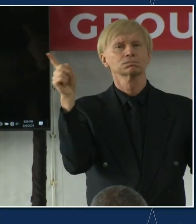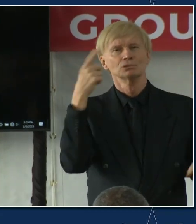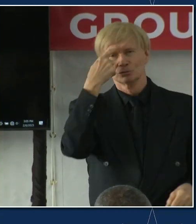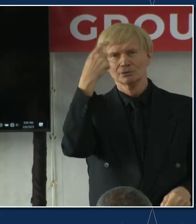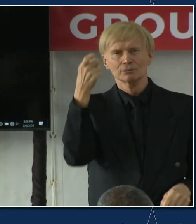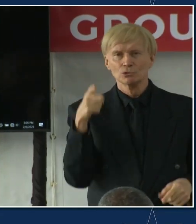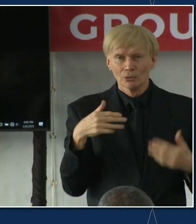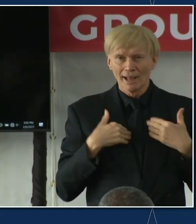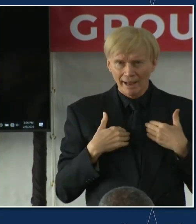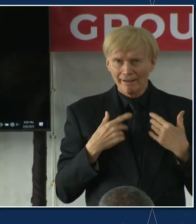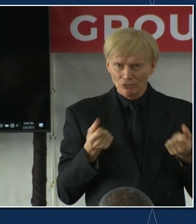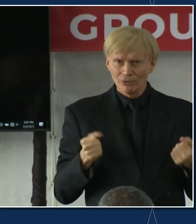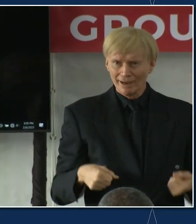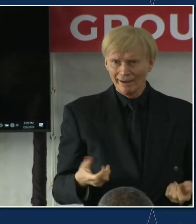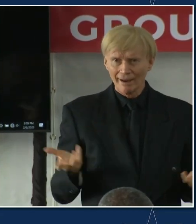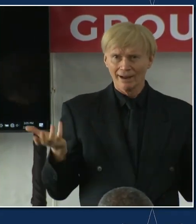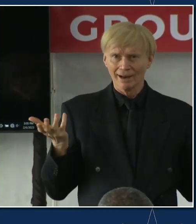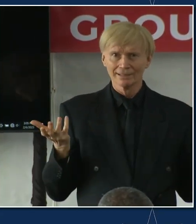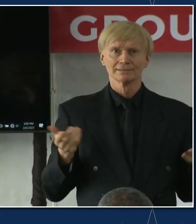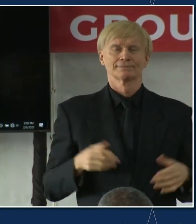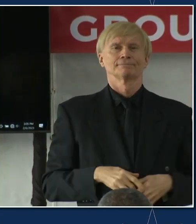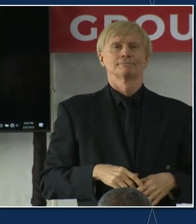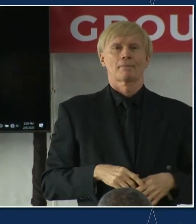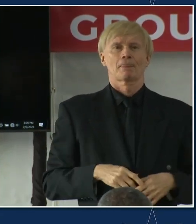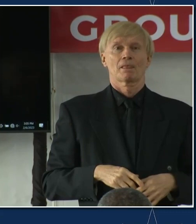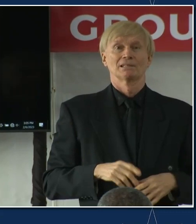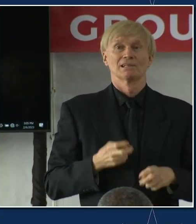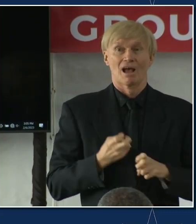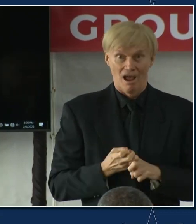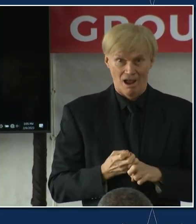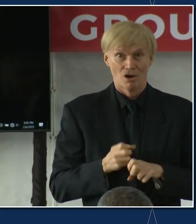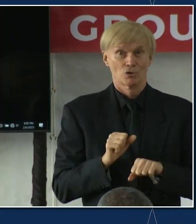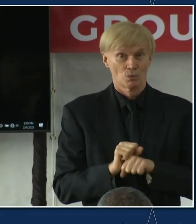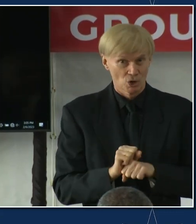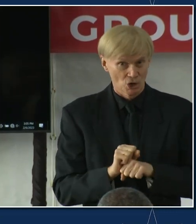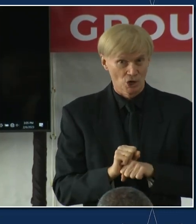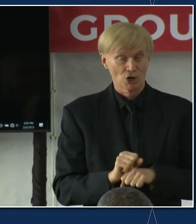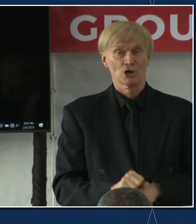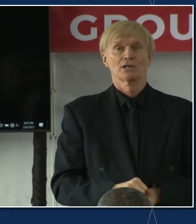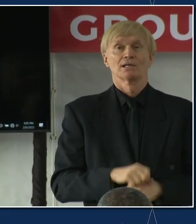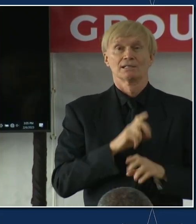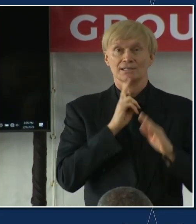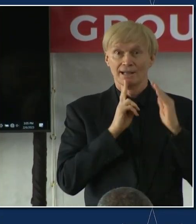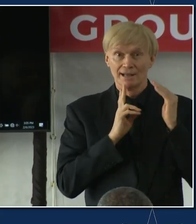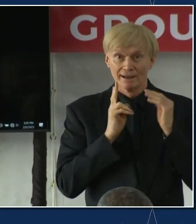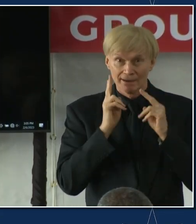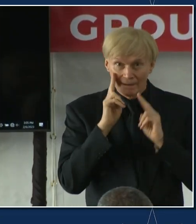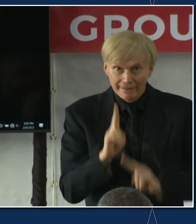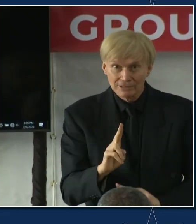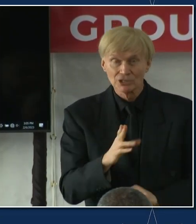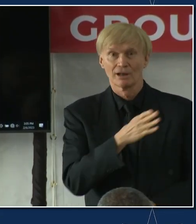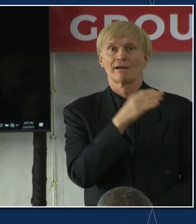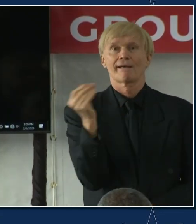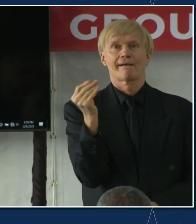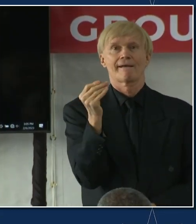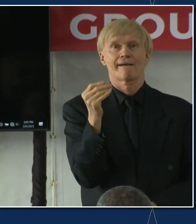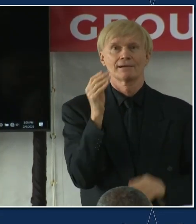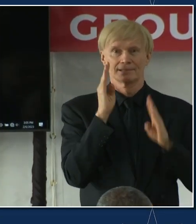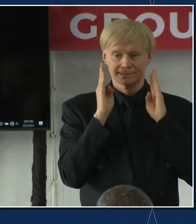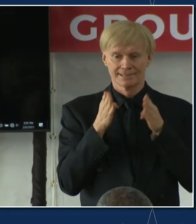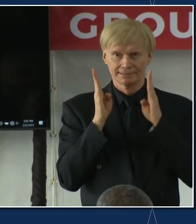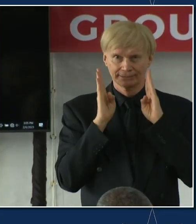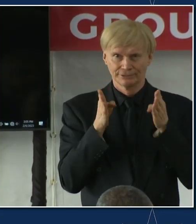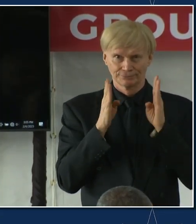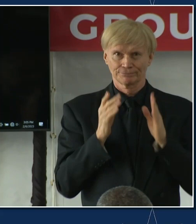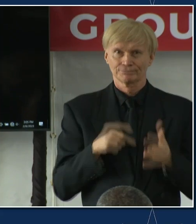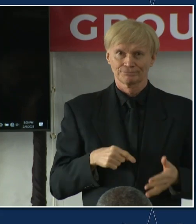have with faith in God first, hard work, dedication, and the right intention. I